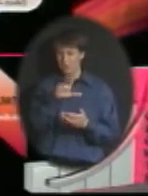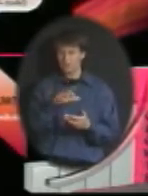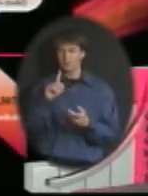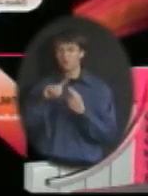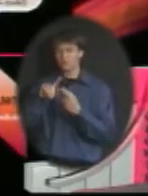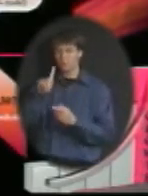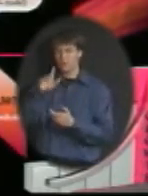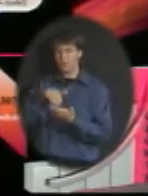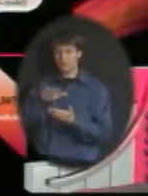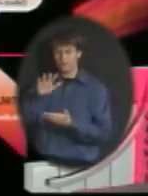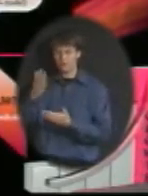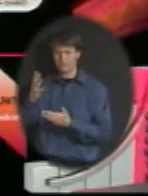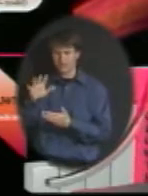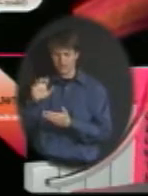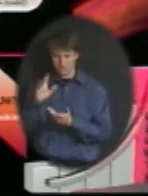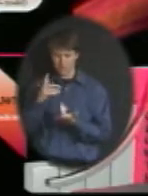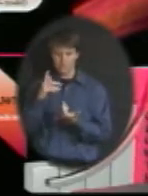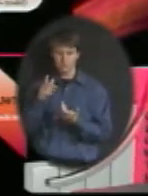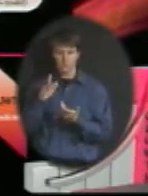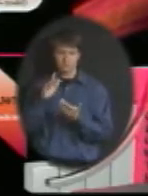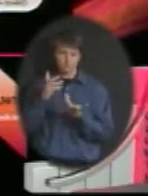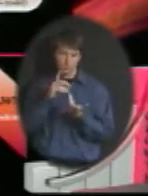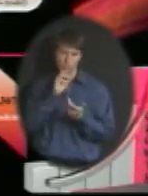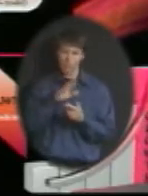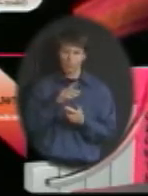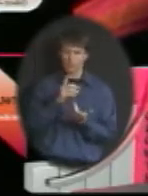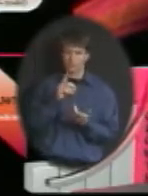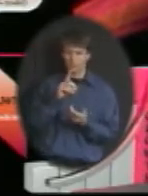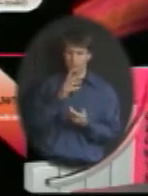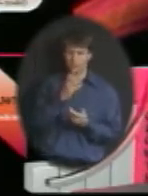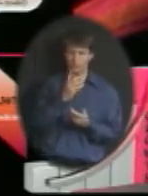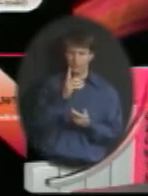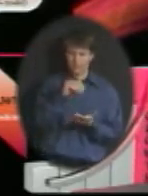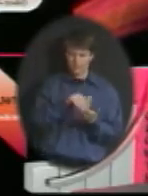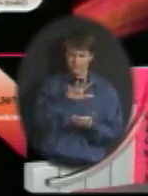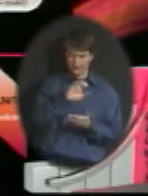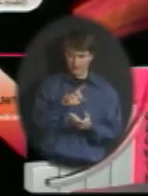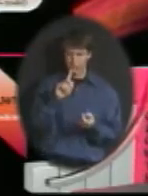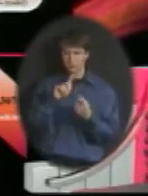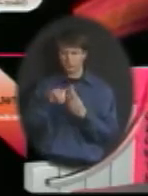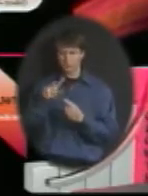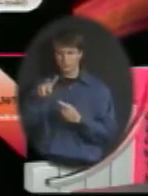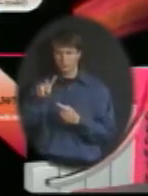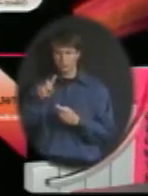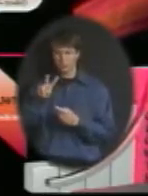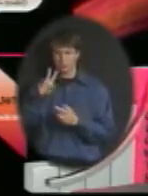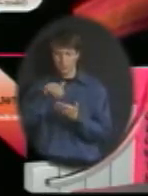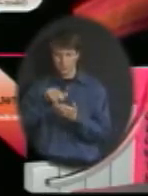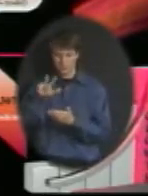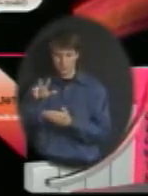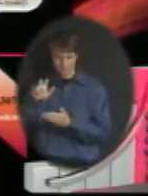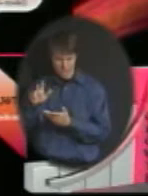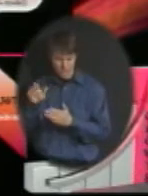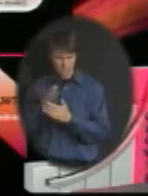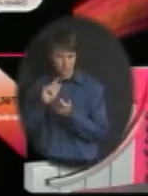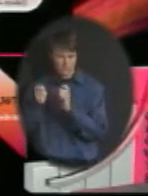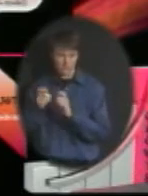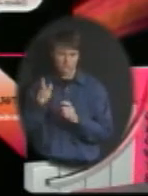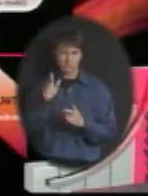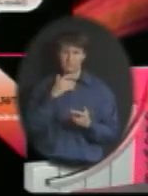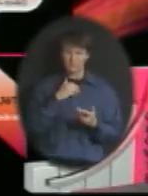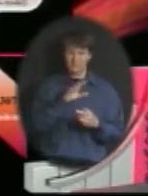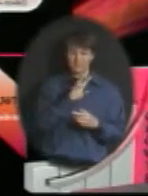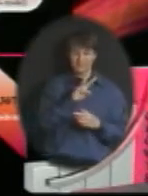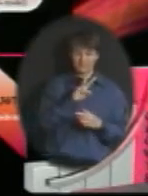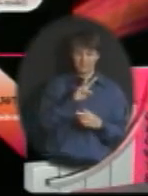to 2,300 change. Now granted, that's 6 years until those third graders hit the doors, and it's 9